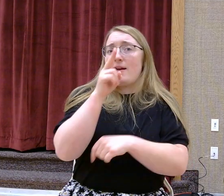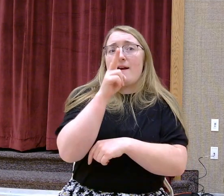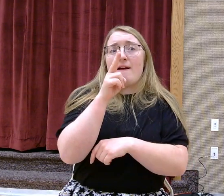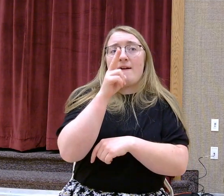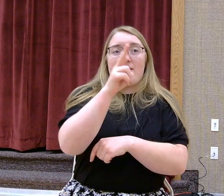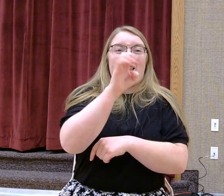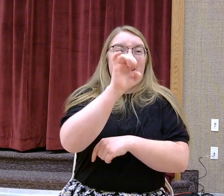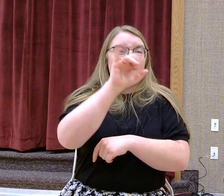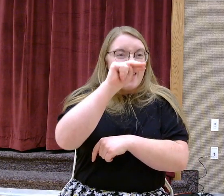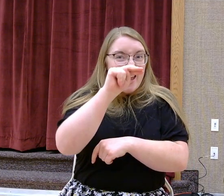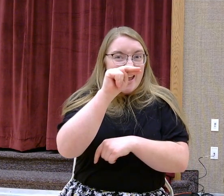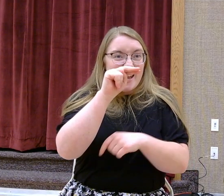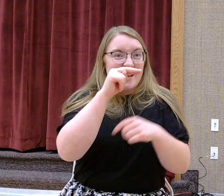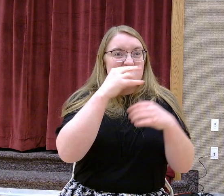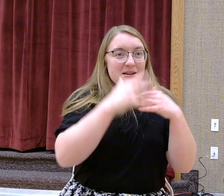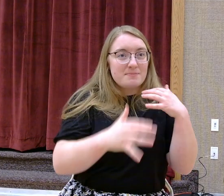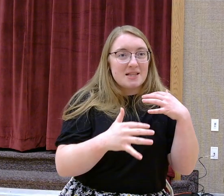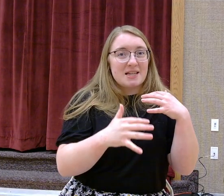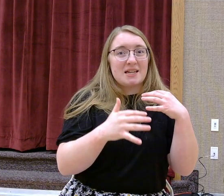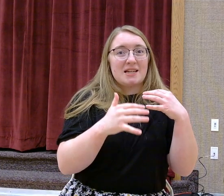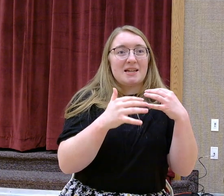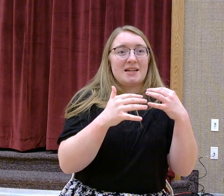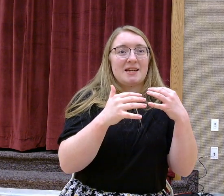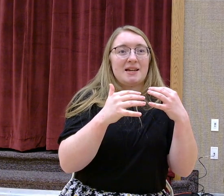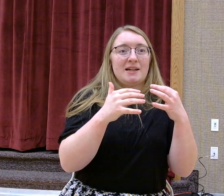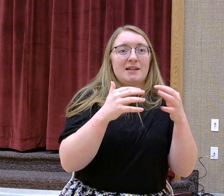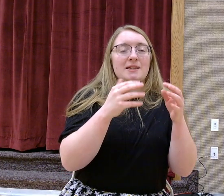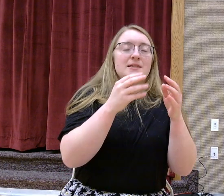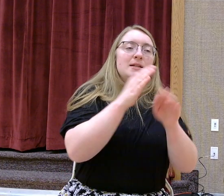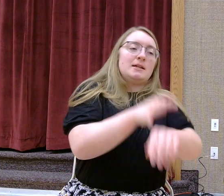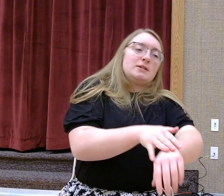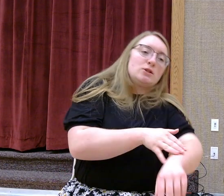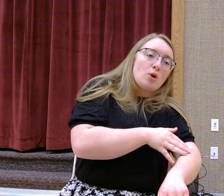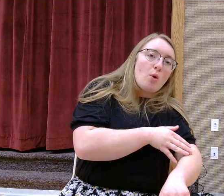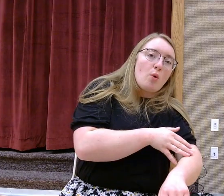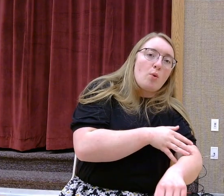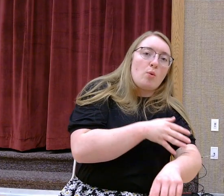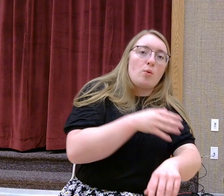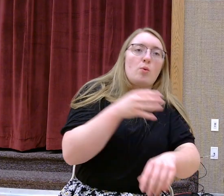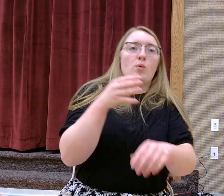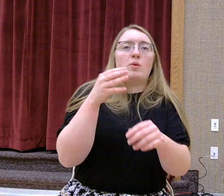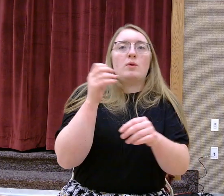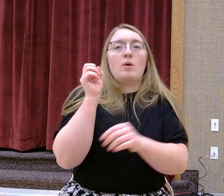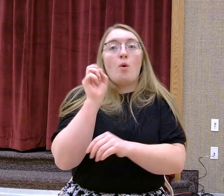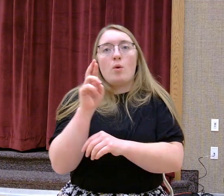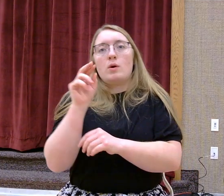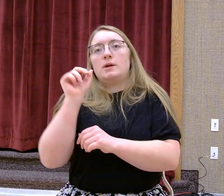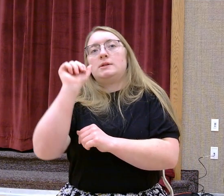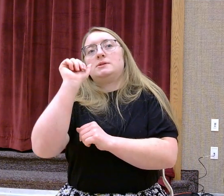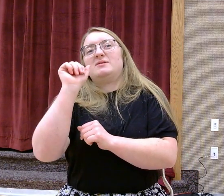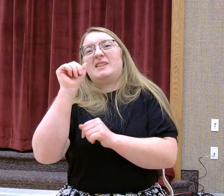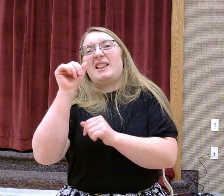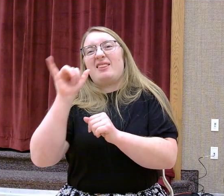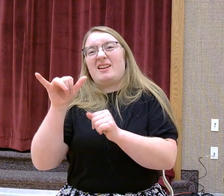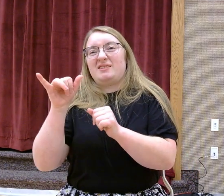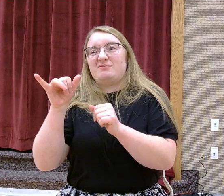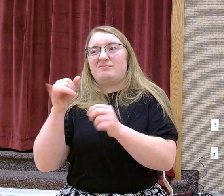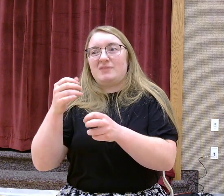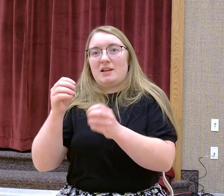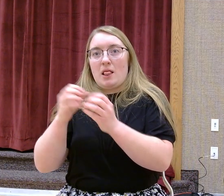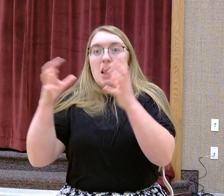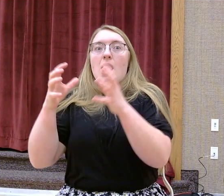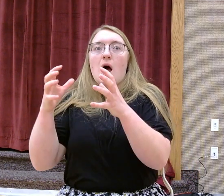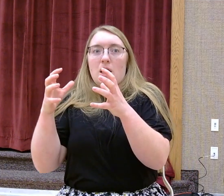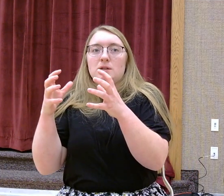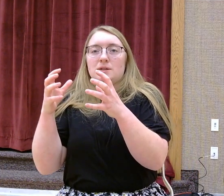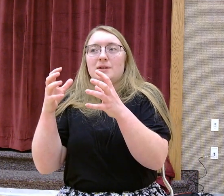is a slow, usually not too terrible bleed, or a arterial bleed, where it's spurting with the heart. And